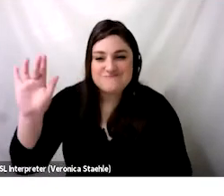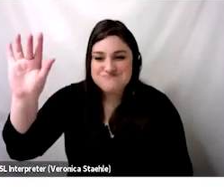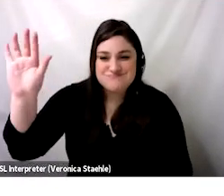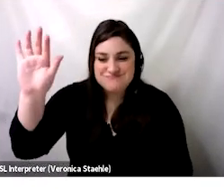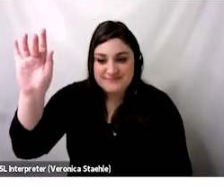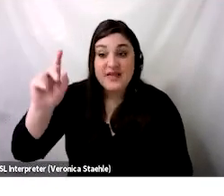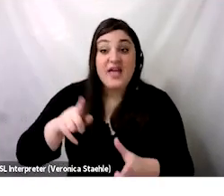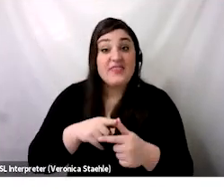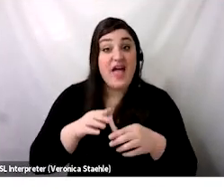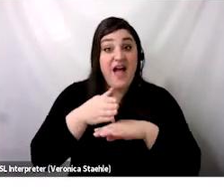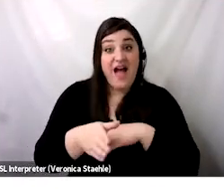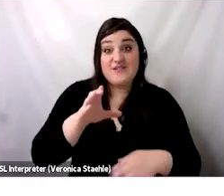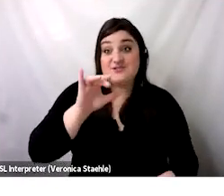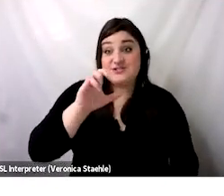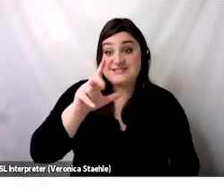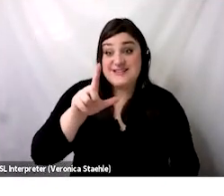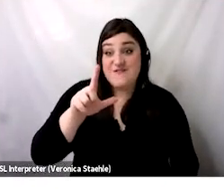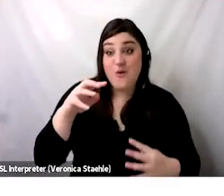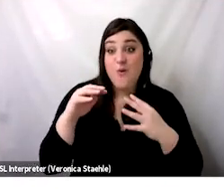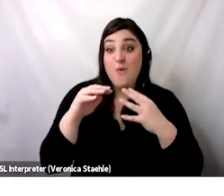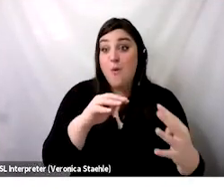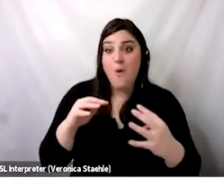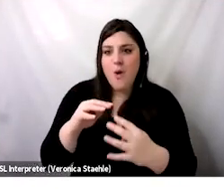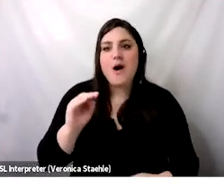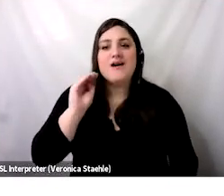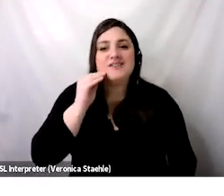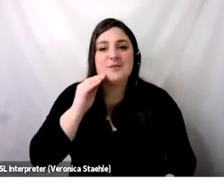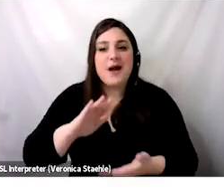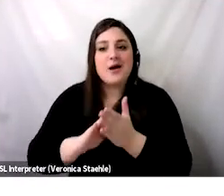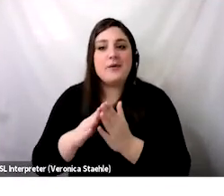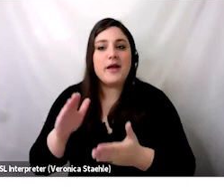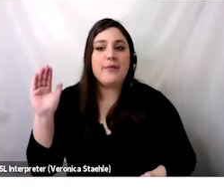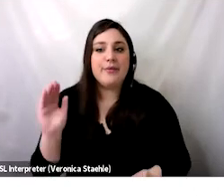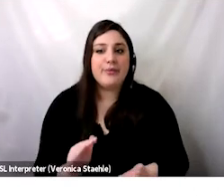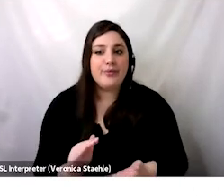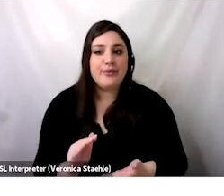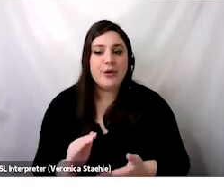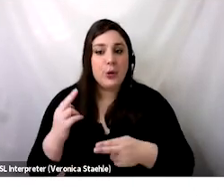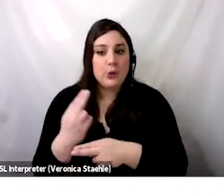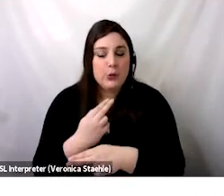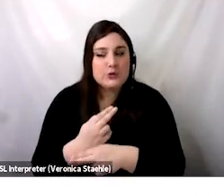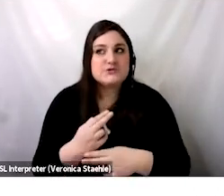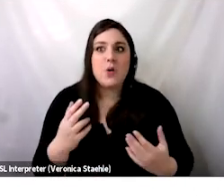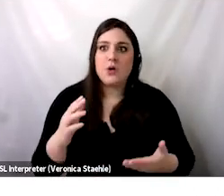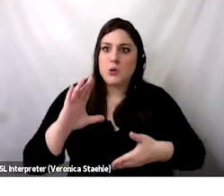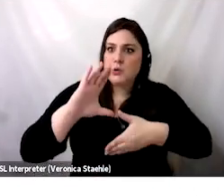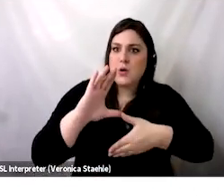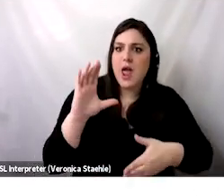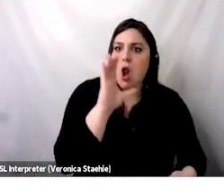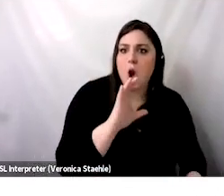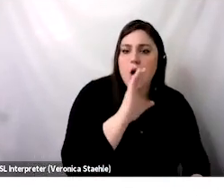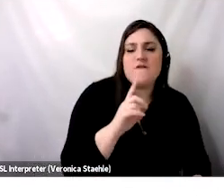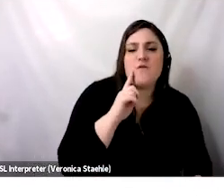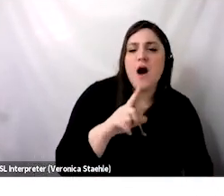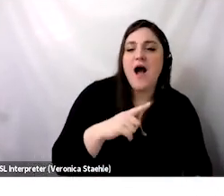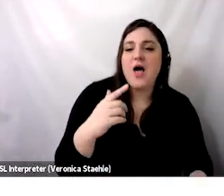Civil War, tobacco sort of went down. So we're looking at a new cash crop. And so Britain was trying to find